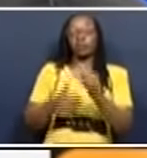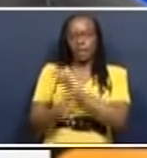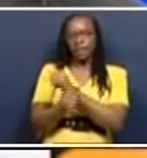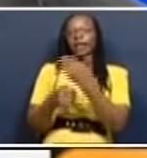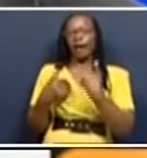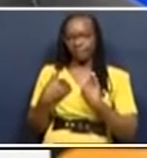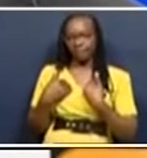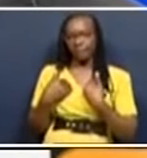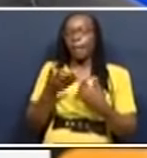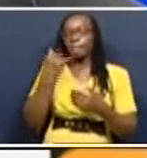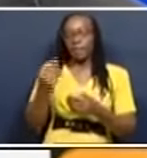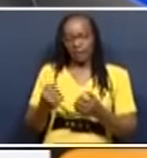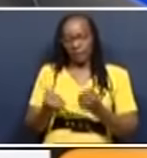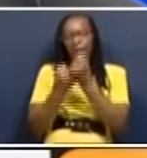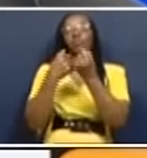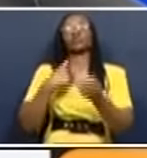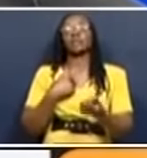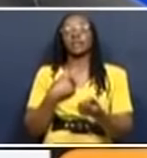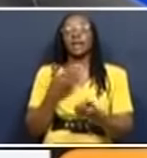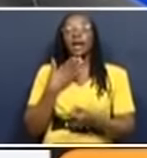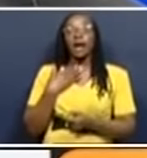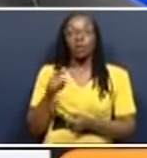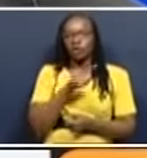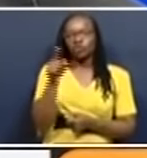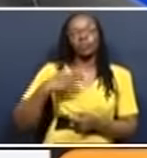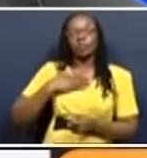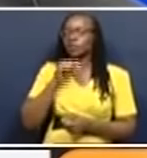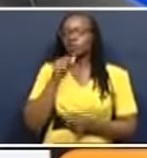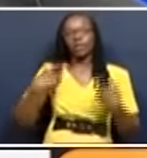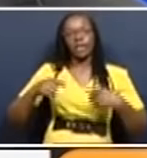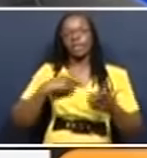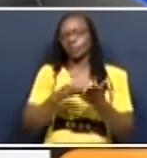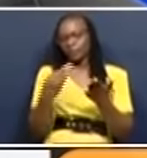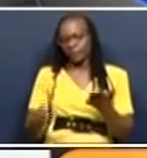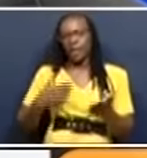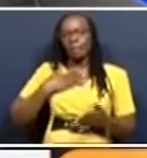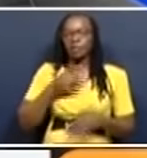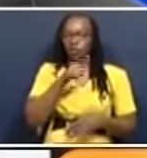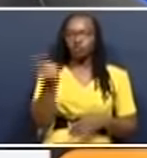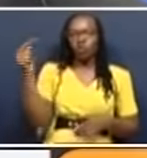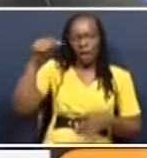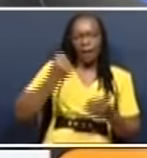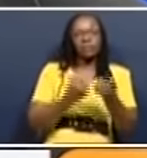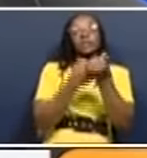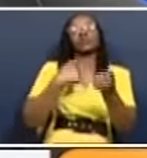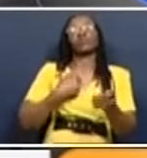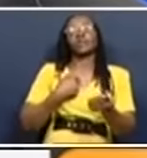me. I want them not to let me fail. I want Kenyans to come and support me, because for the sake of our